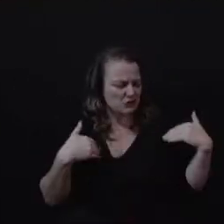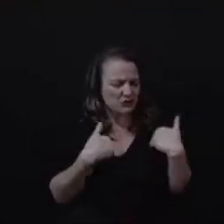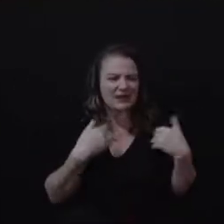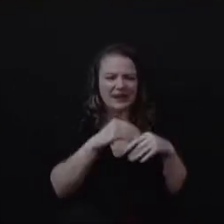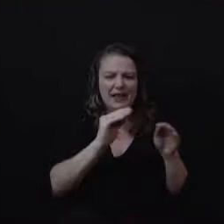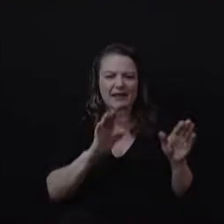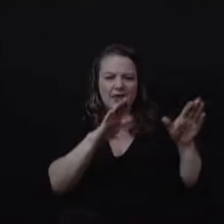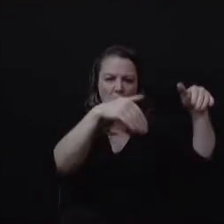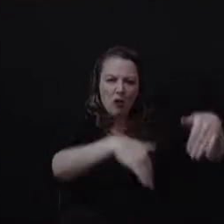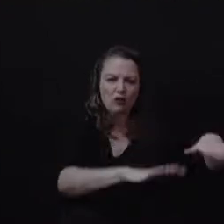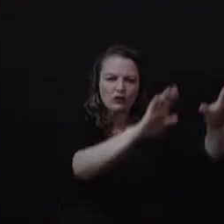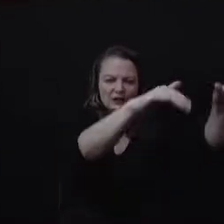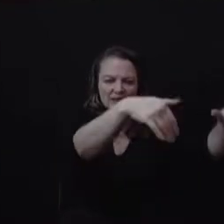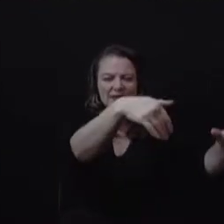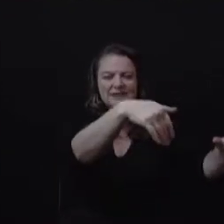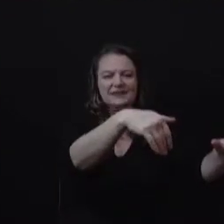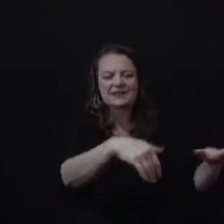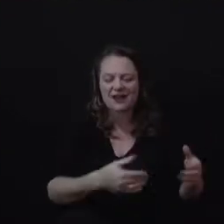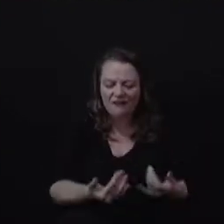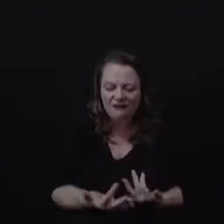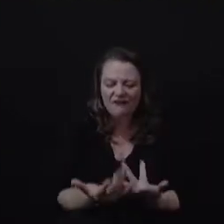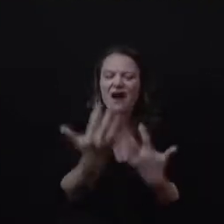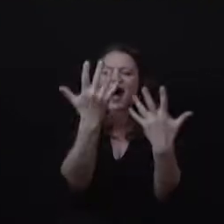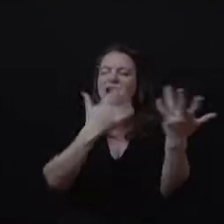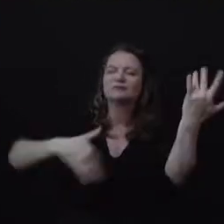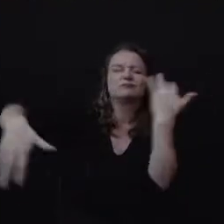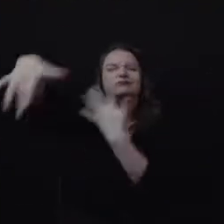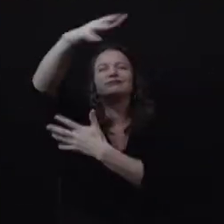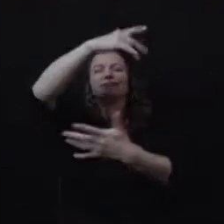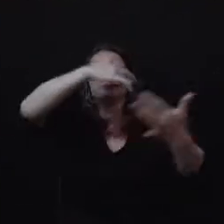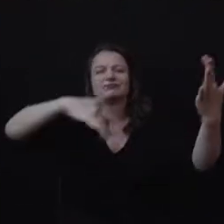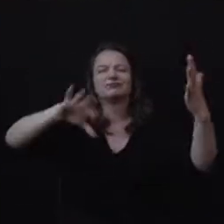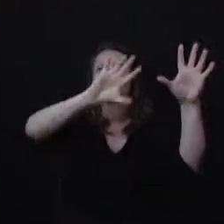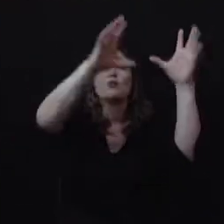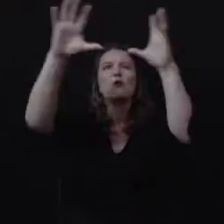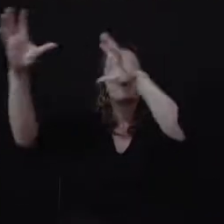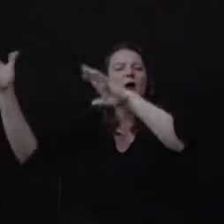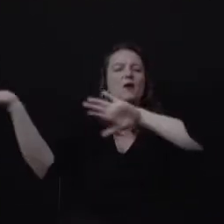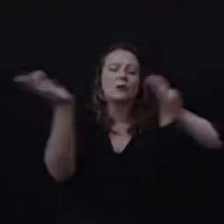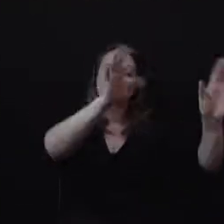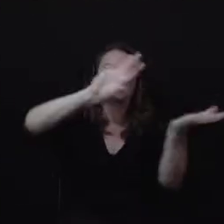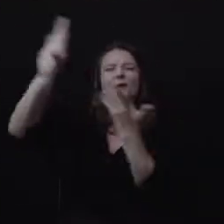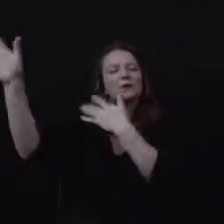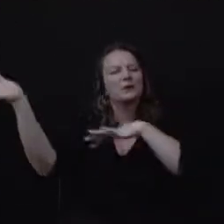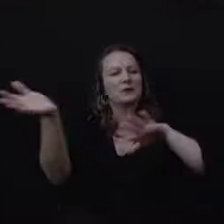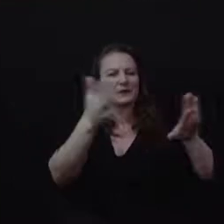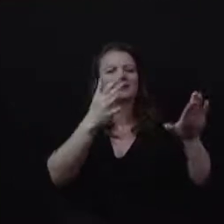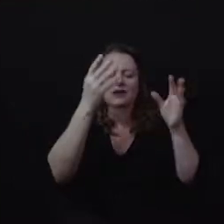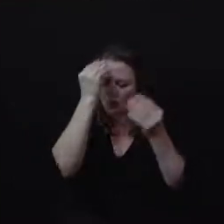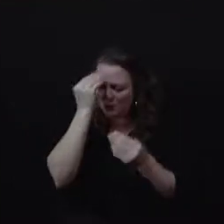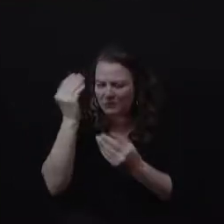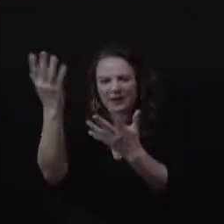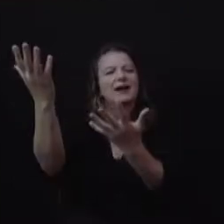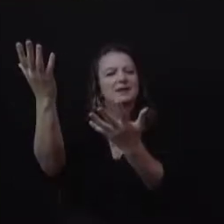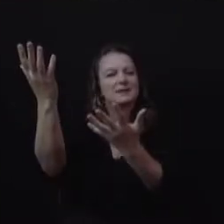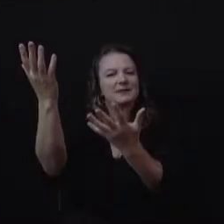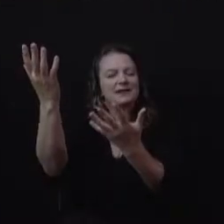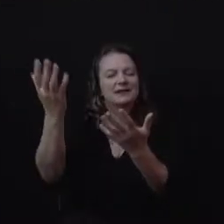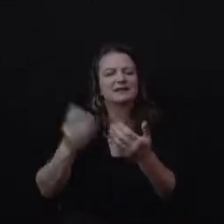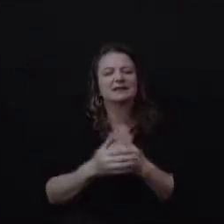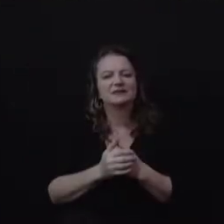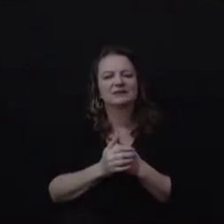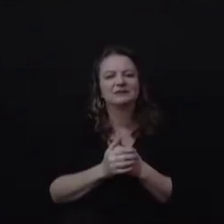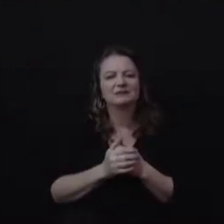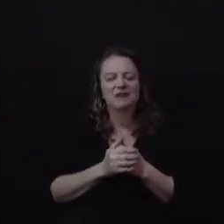ocean depths. Fire and hail, snow and clouds, wind and weather that obey Him. Mountains